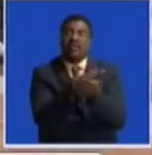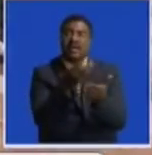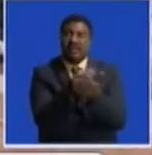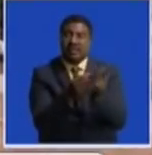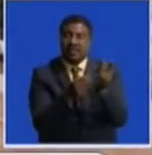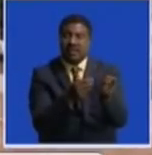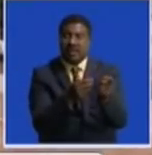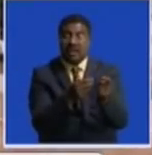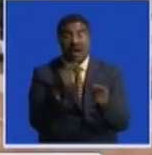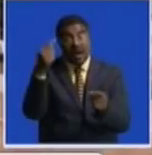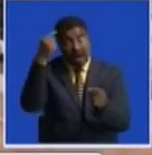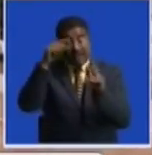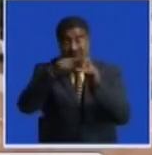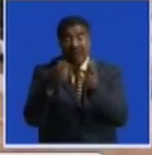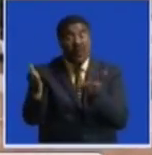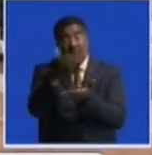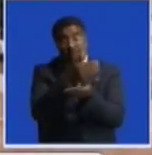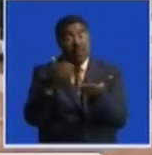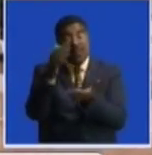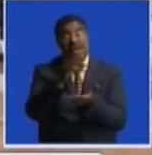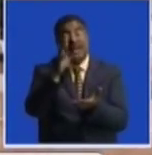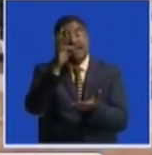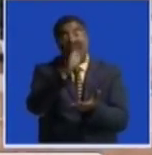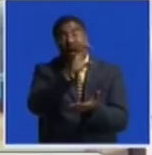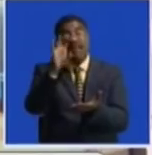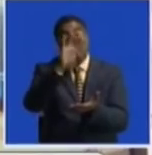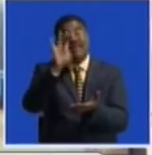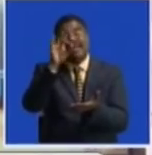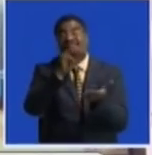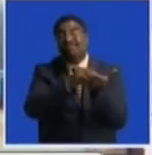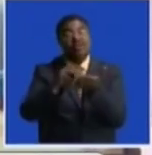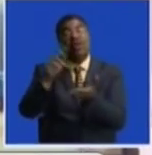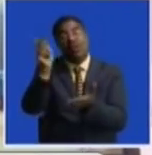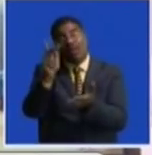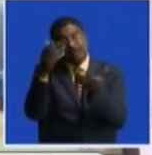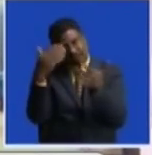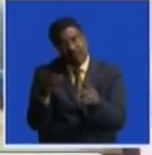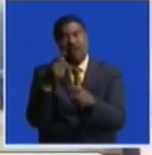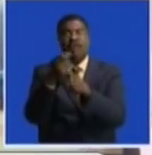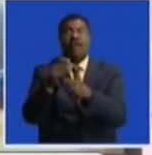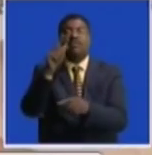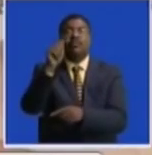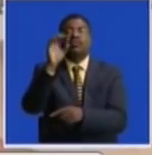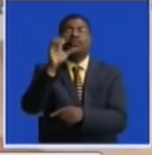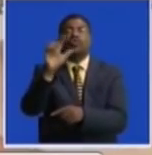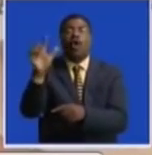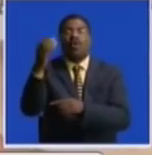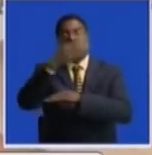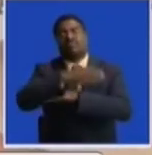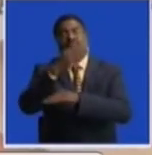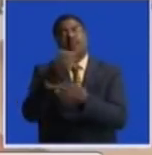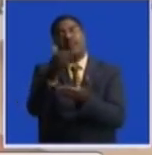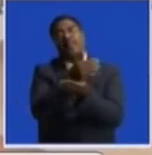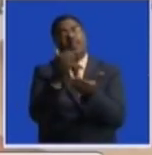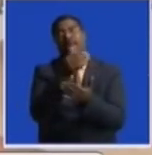inception, government has collected over 648 million kwacha from the national tolling program. These are the monies that have come